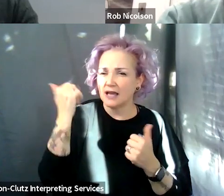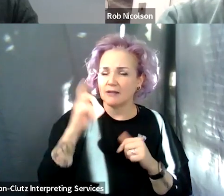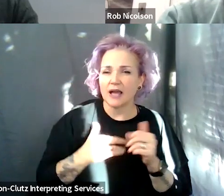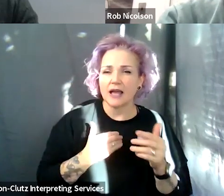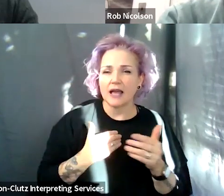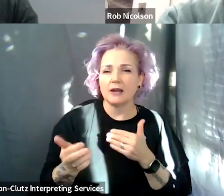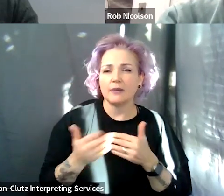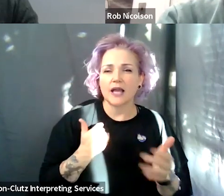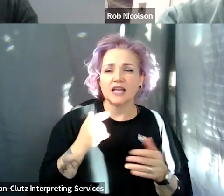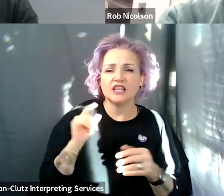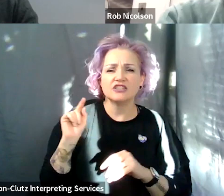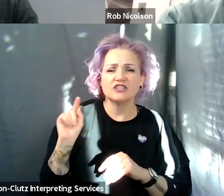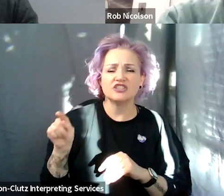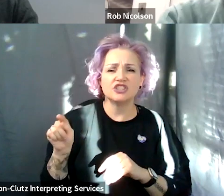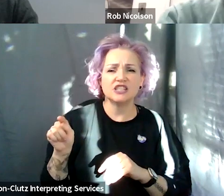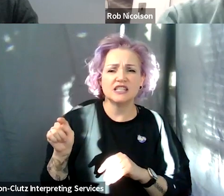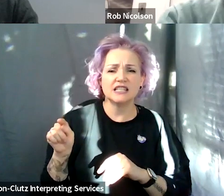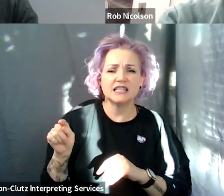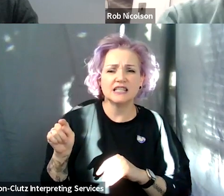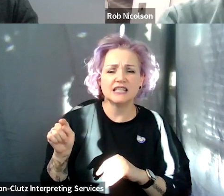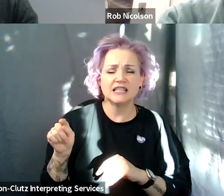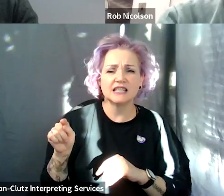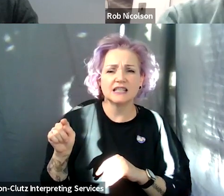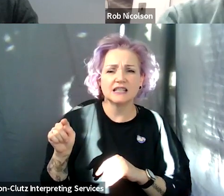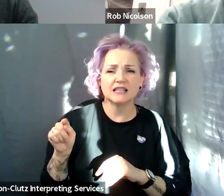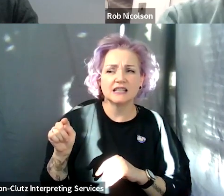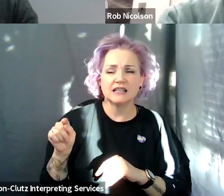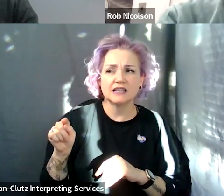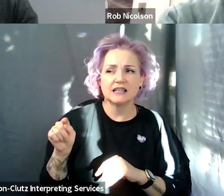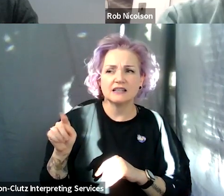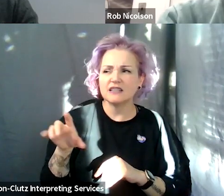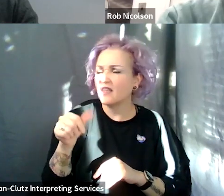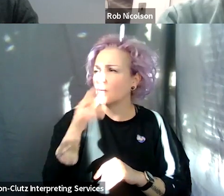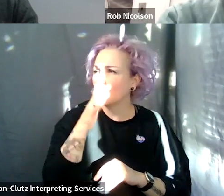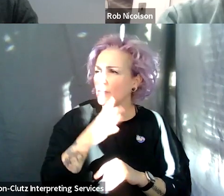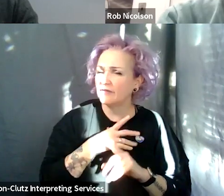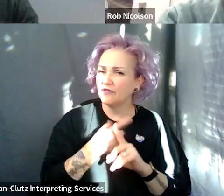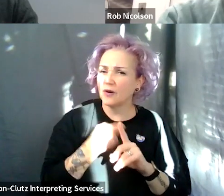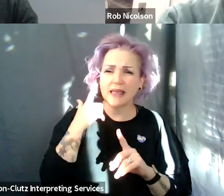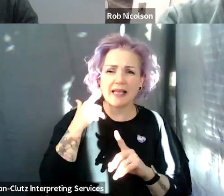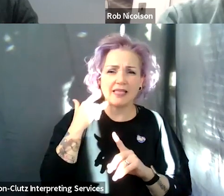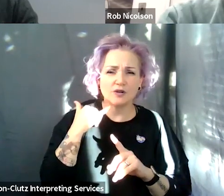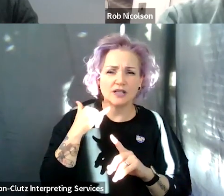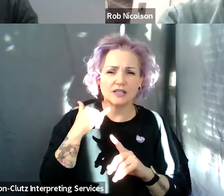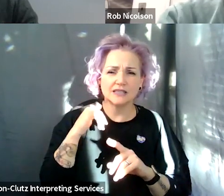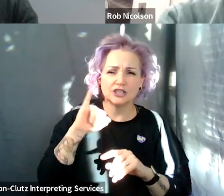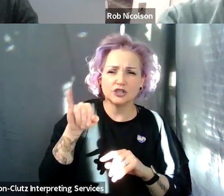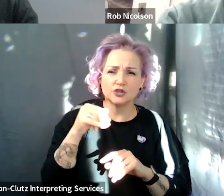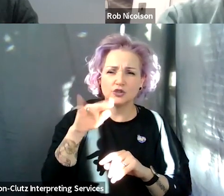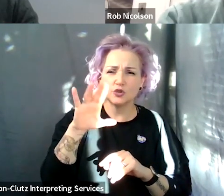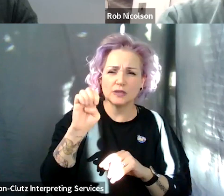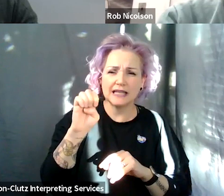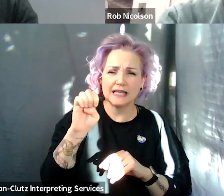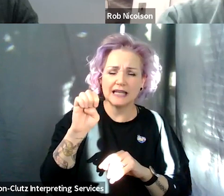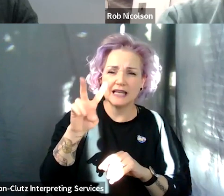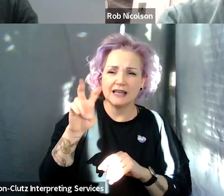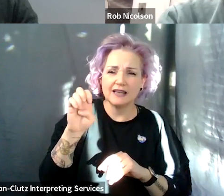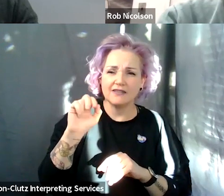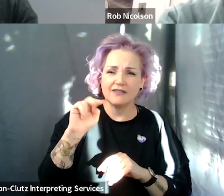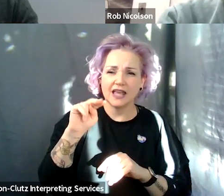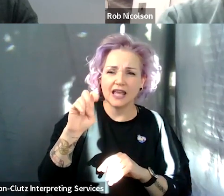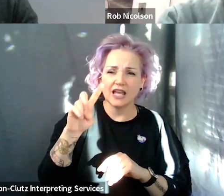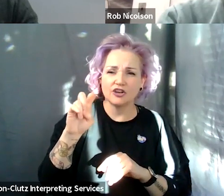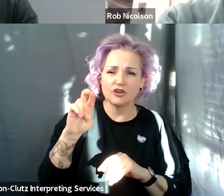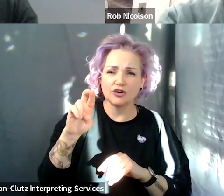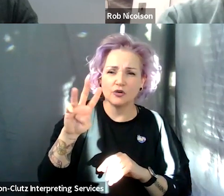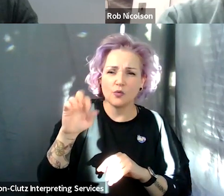the immunologists who are interested in this, we're looking at was, I think there's a woman at Stanford or somewhere in California, Judy Vanderwater, I think her name is. And she's shown an